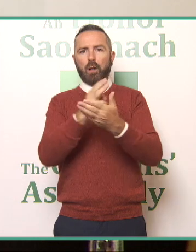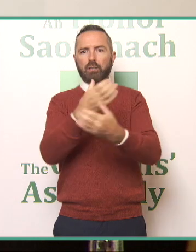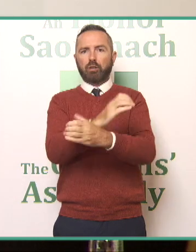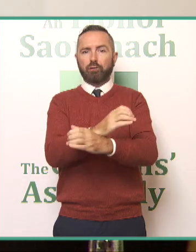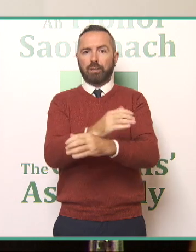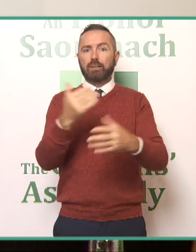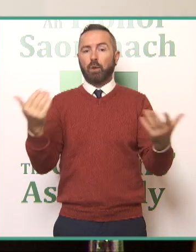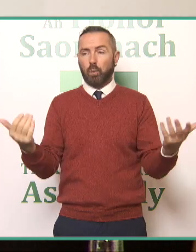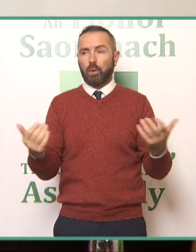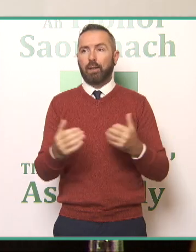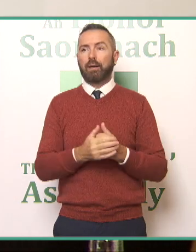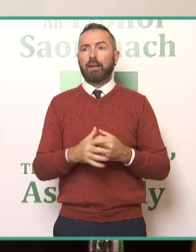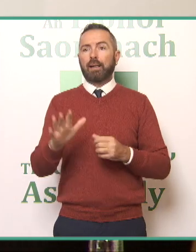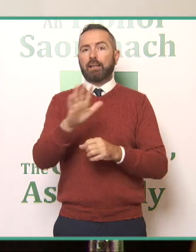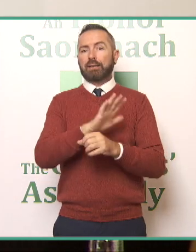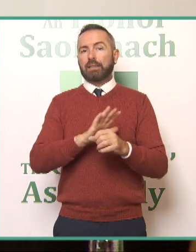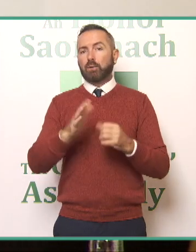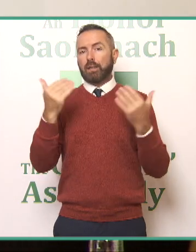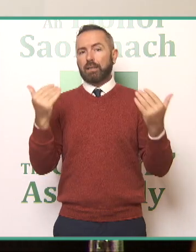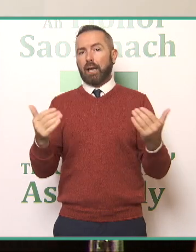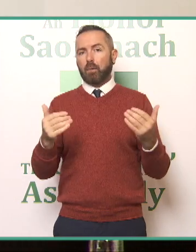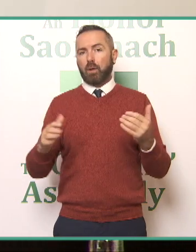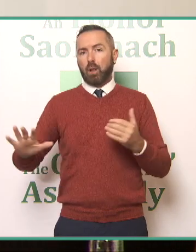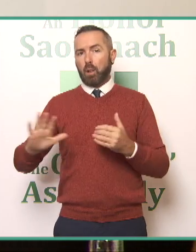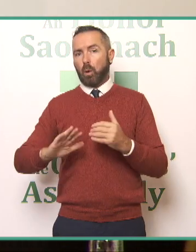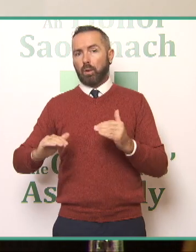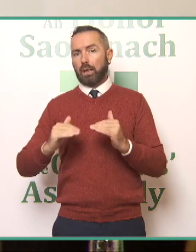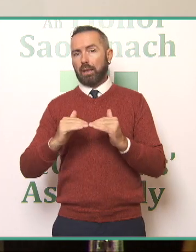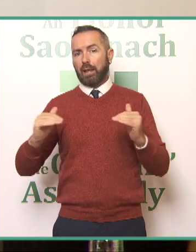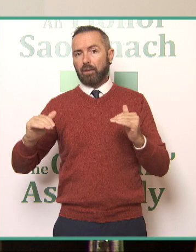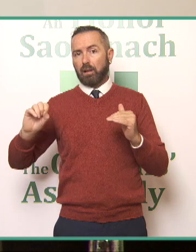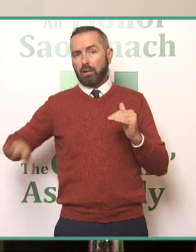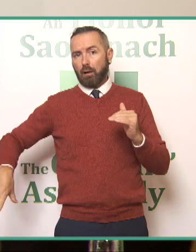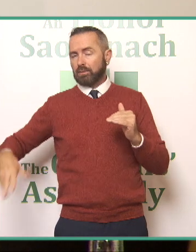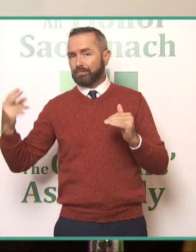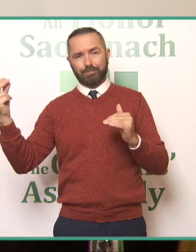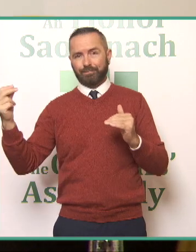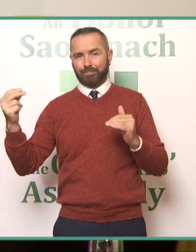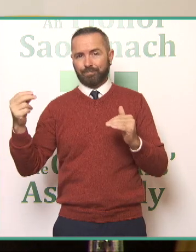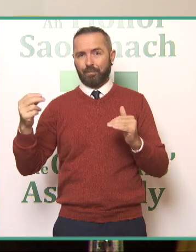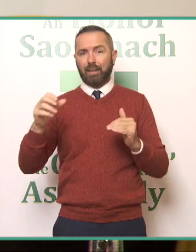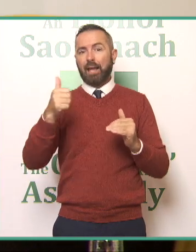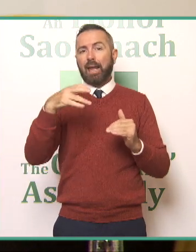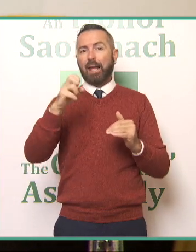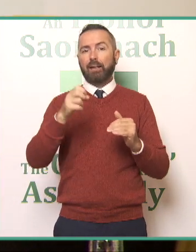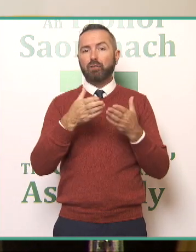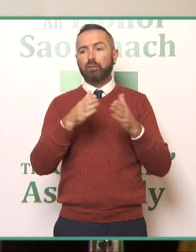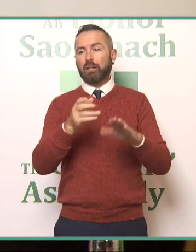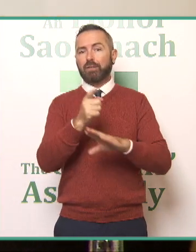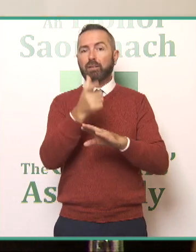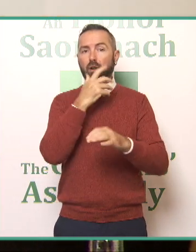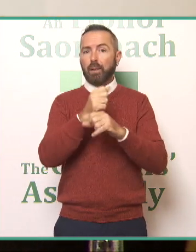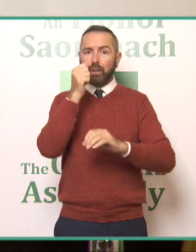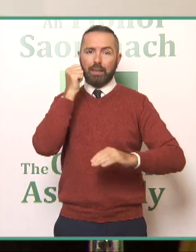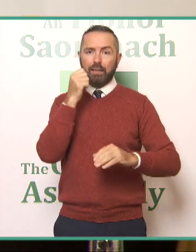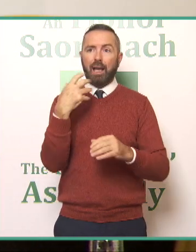So the situation is that the local level isn't lost, and the Acres General that was talked about a lot yesterday has also